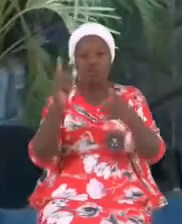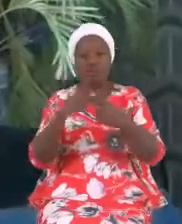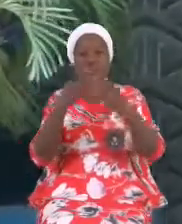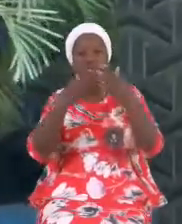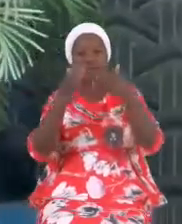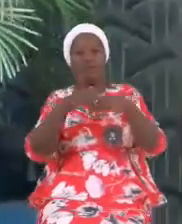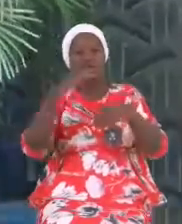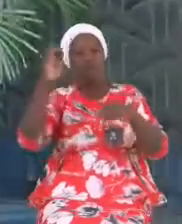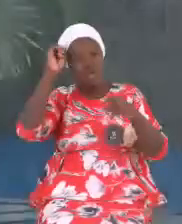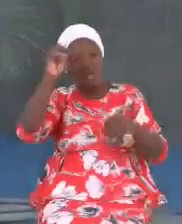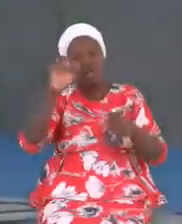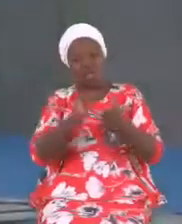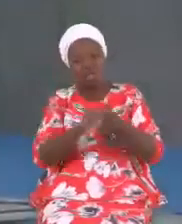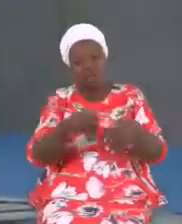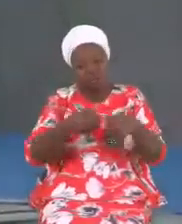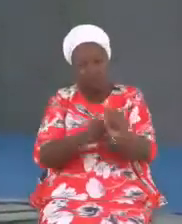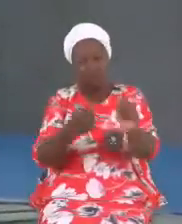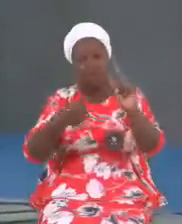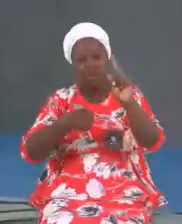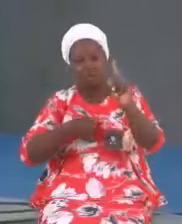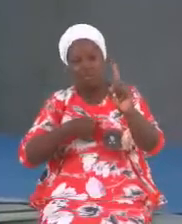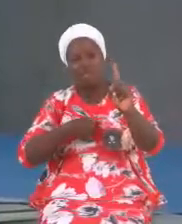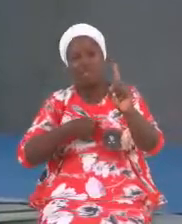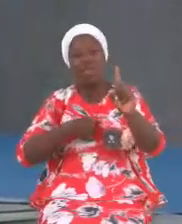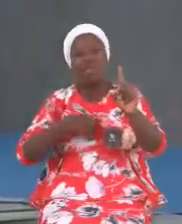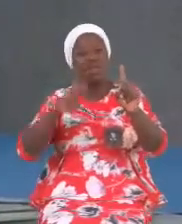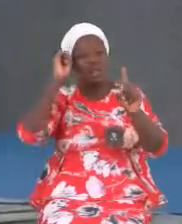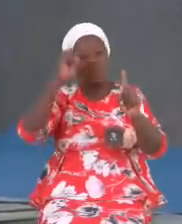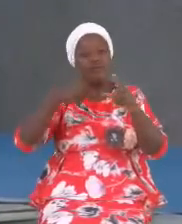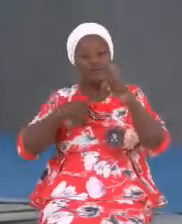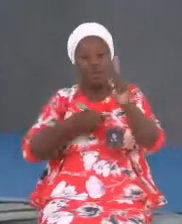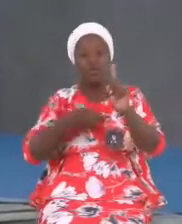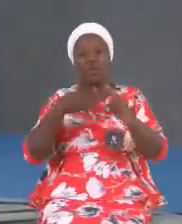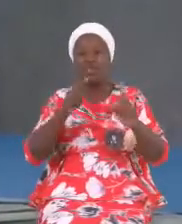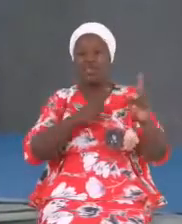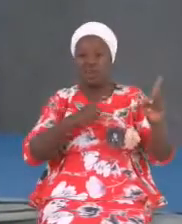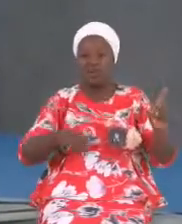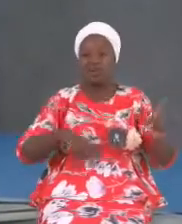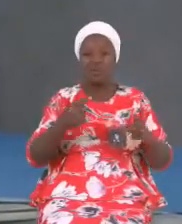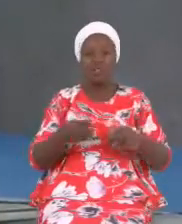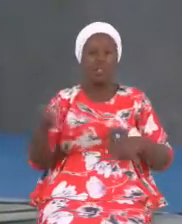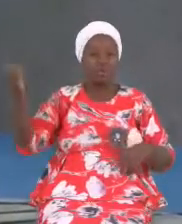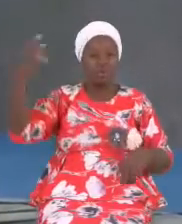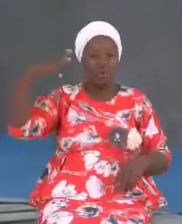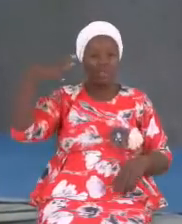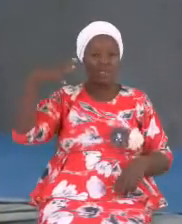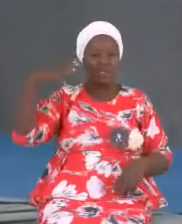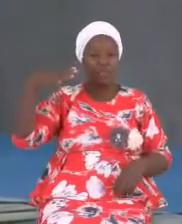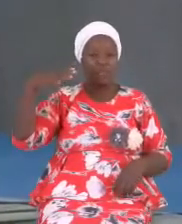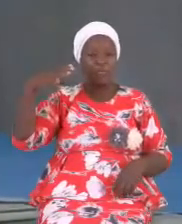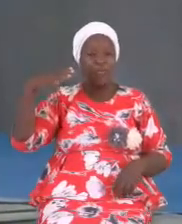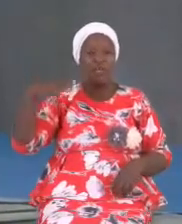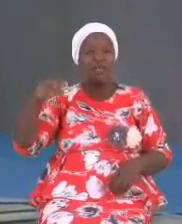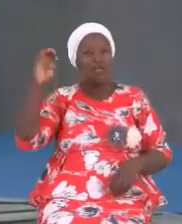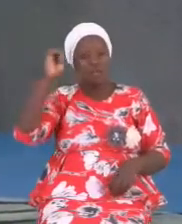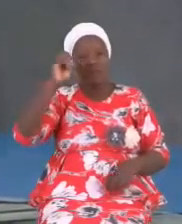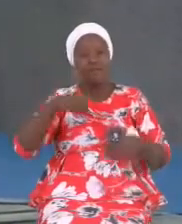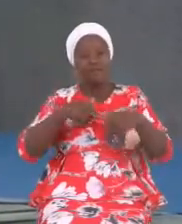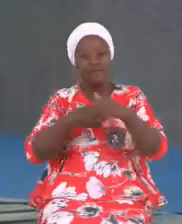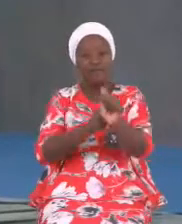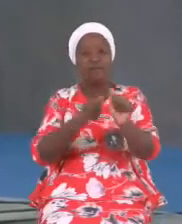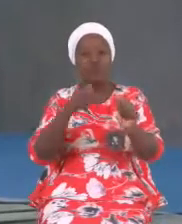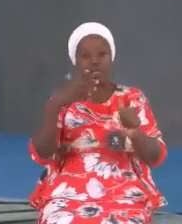He that followeth me, he followeth the Lord by grace. He followeth the Lord in